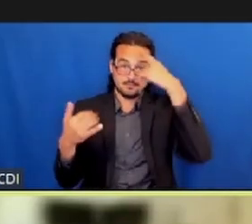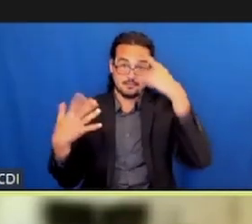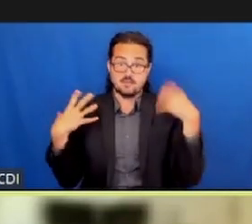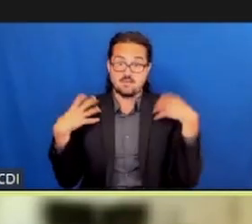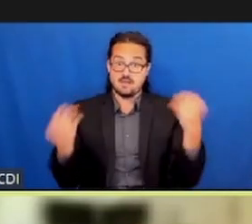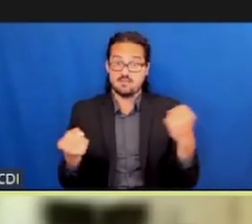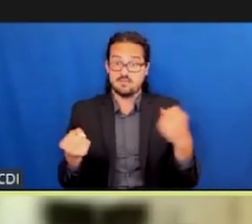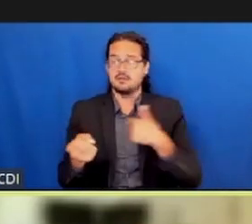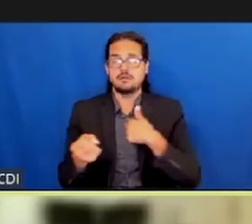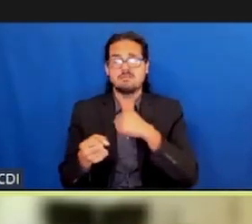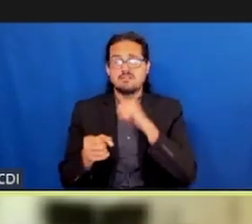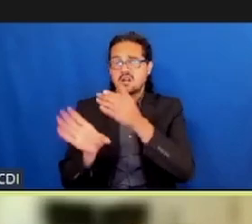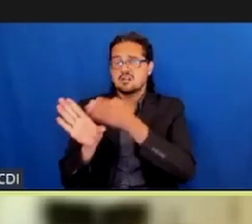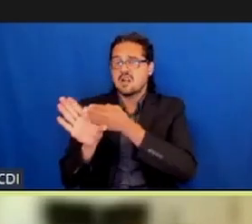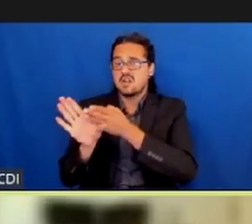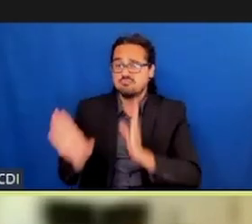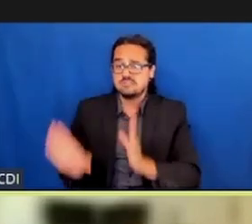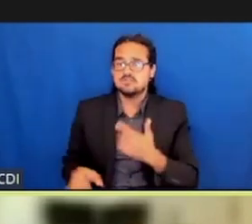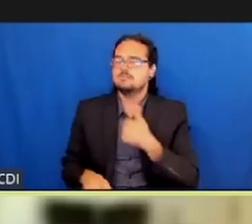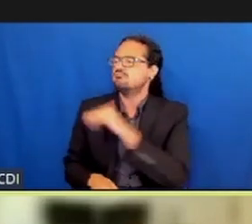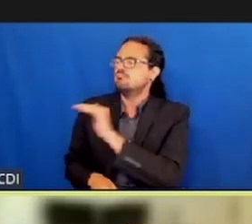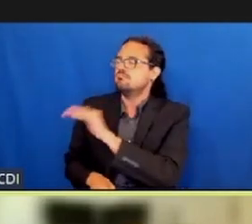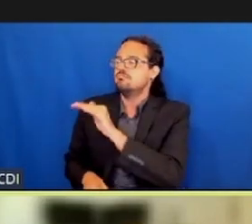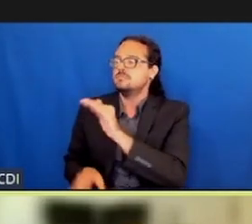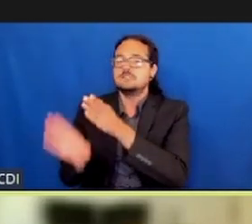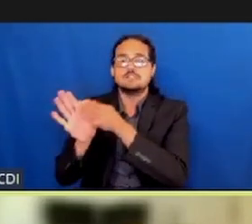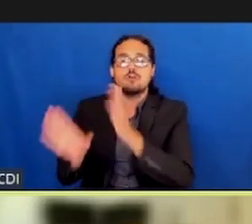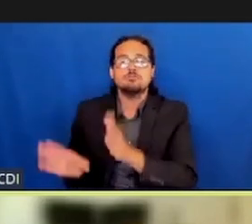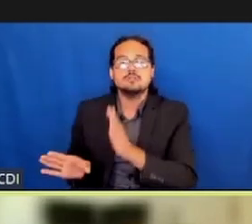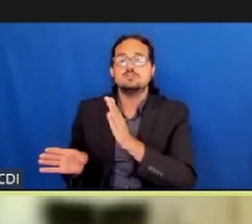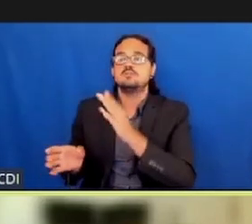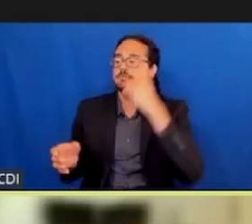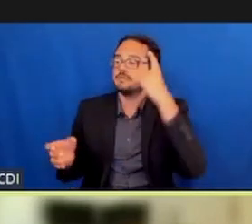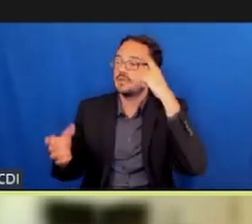I've been doing some reading on this. Really